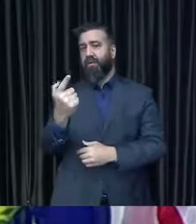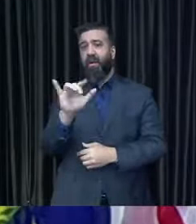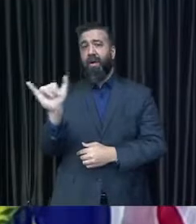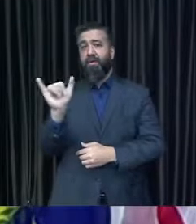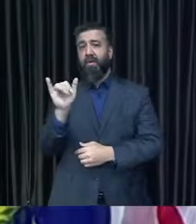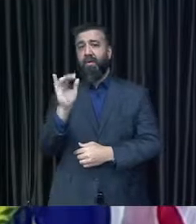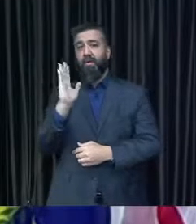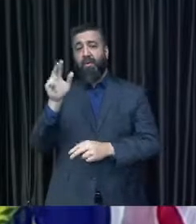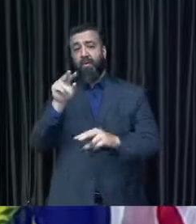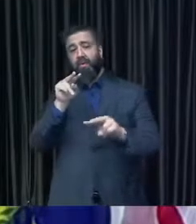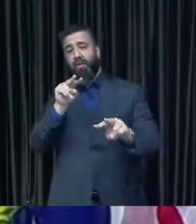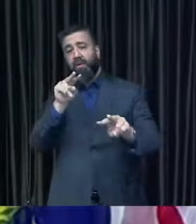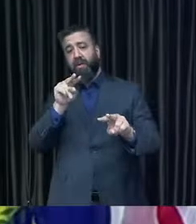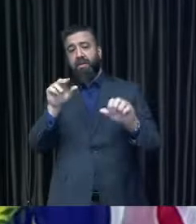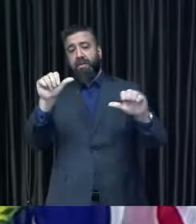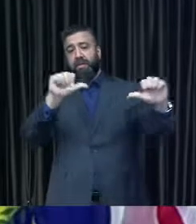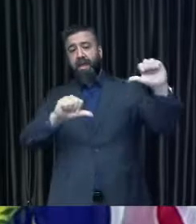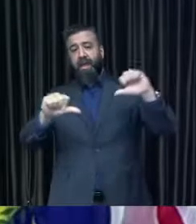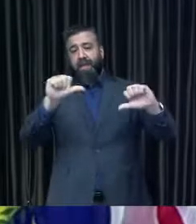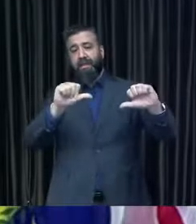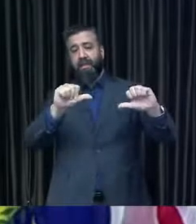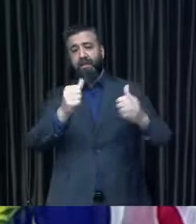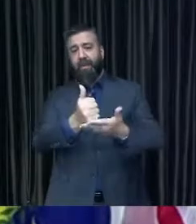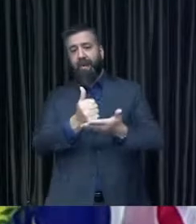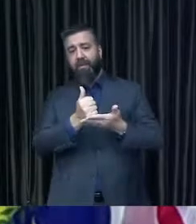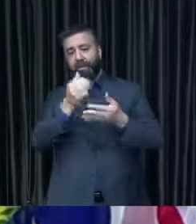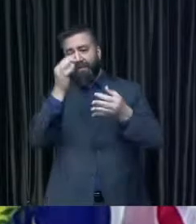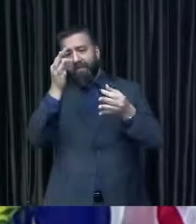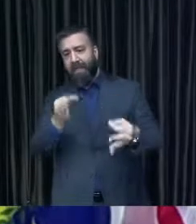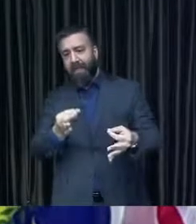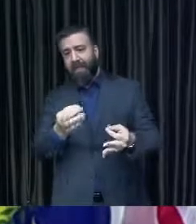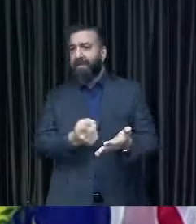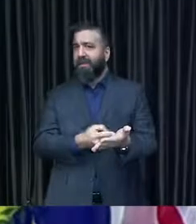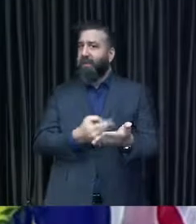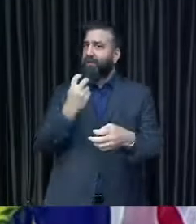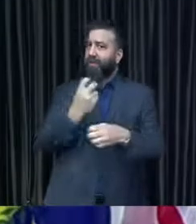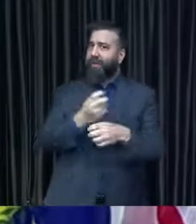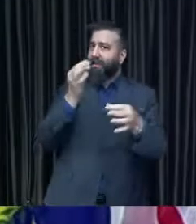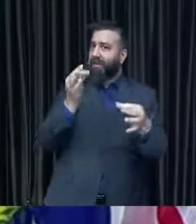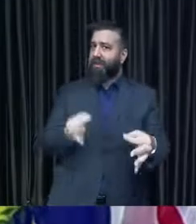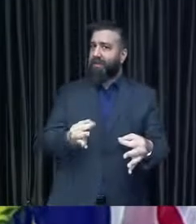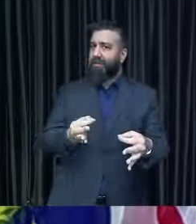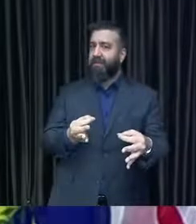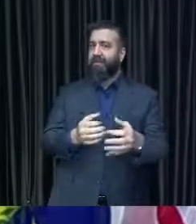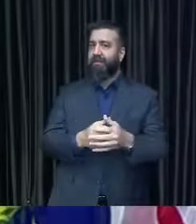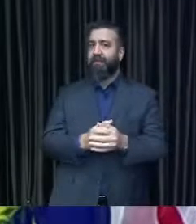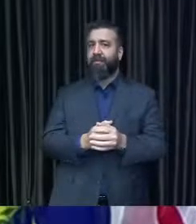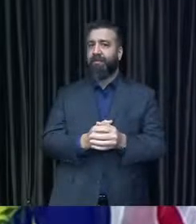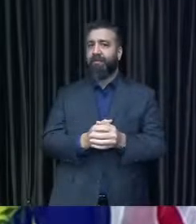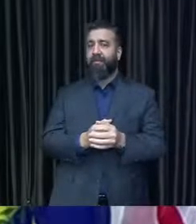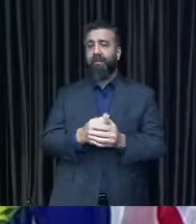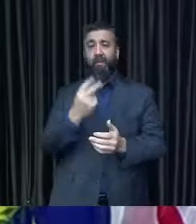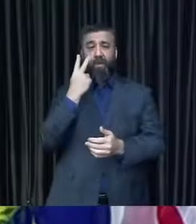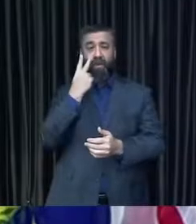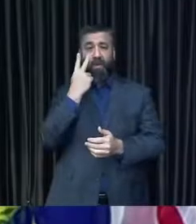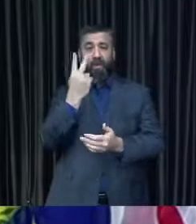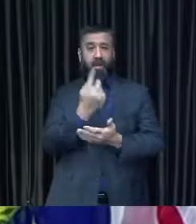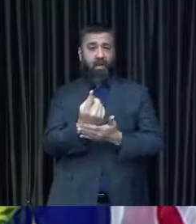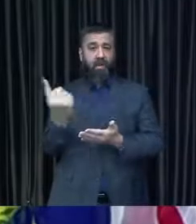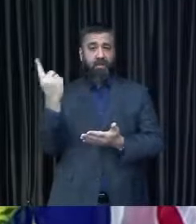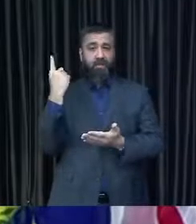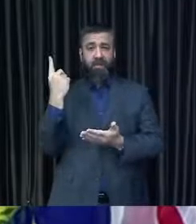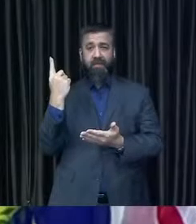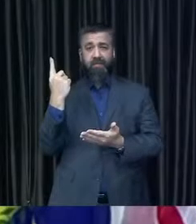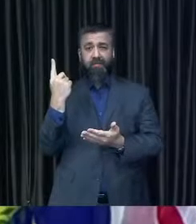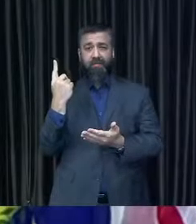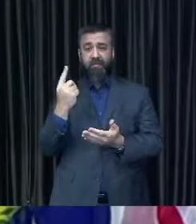are often difficult but necessary decisions to protect the health and safety of all. We saw last week what division can do